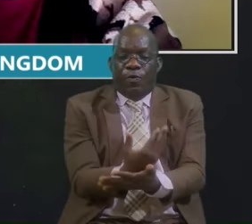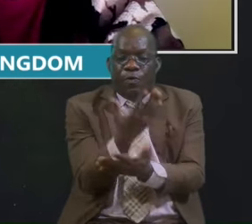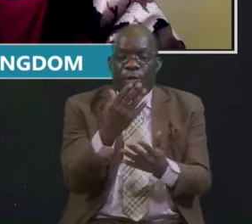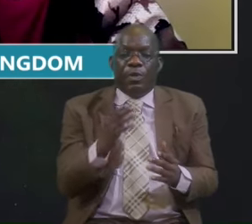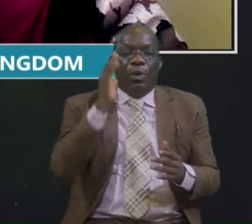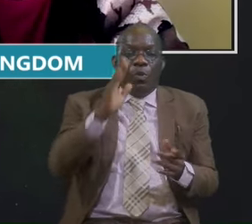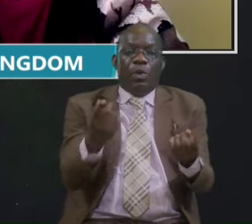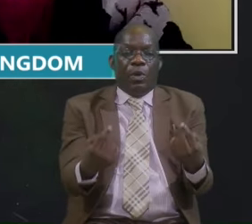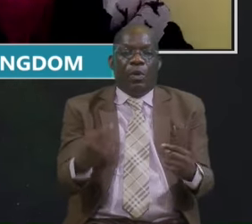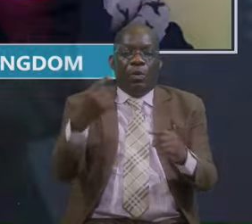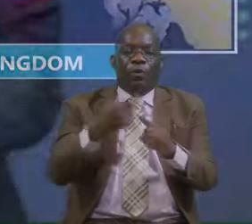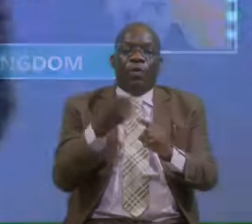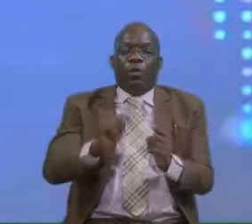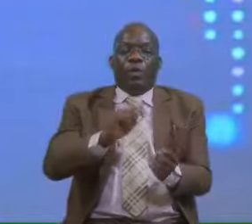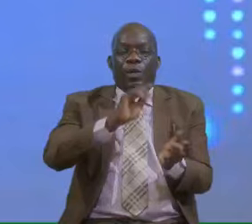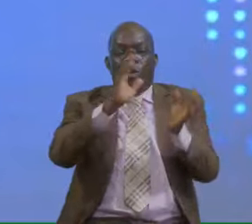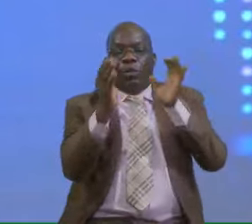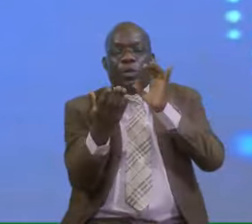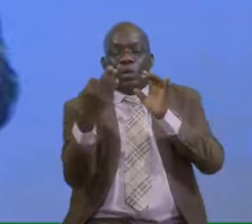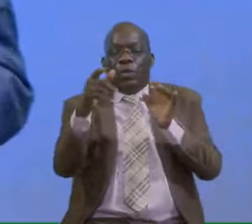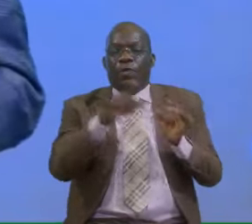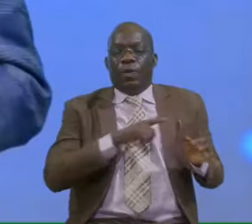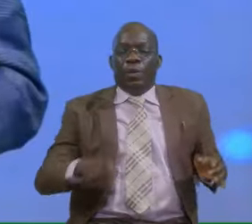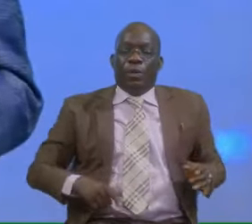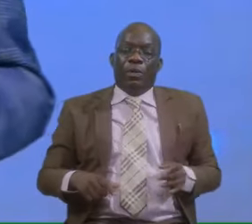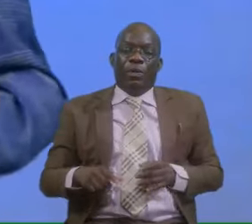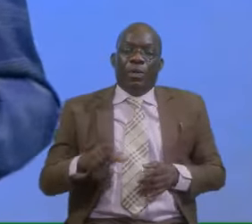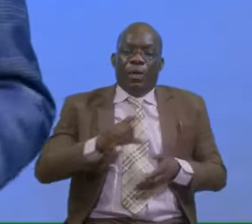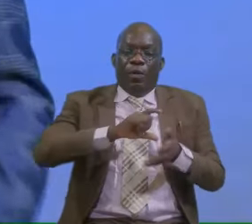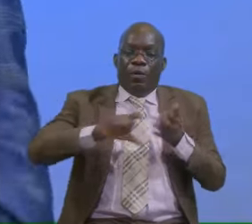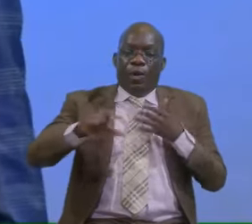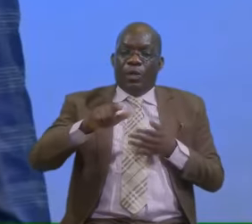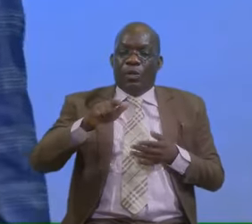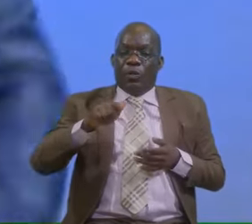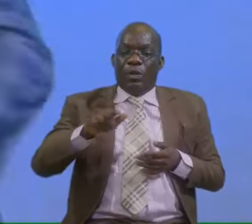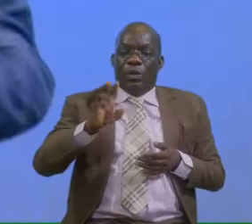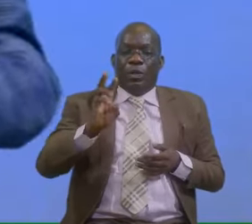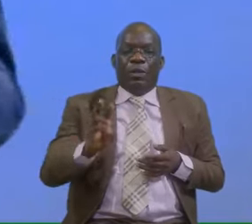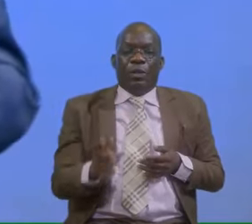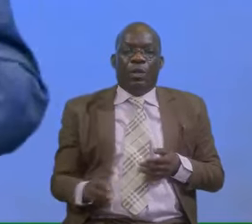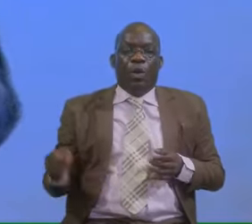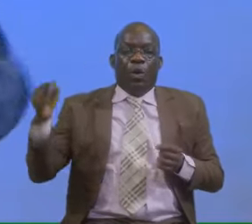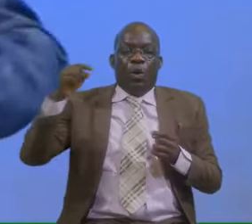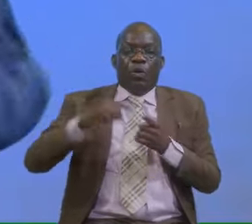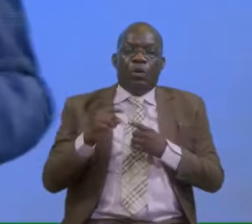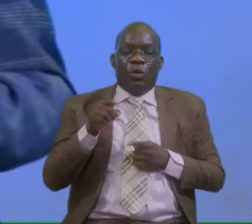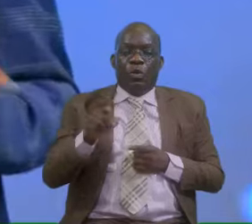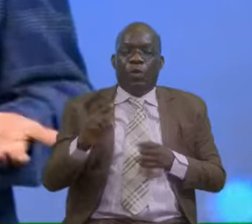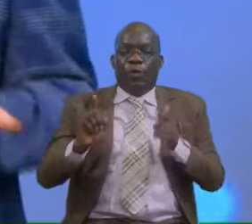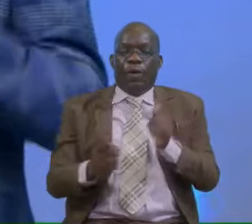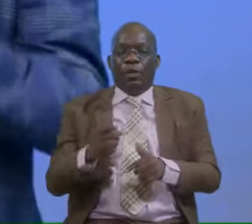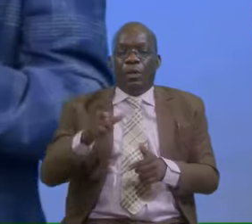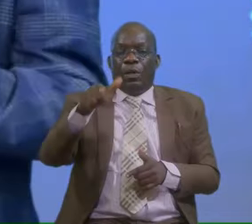the presence of the Lord. Look at verse 26. In verse 26, unto you first God,